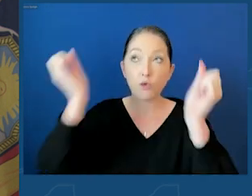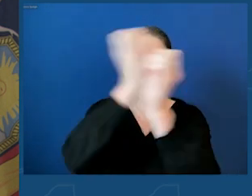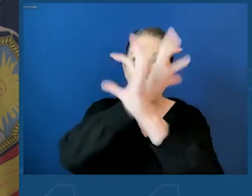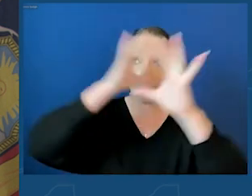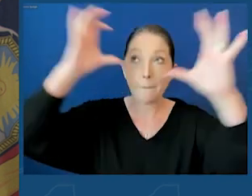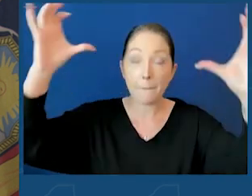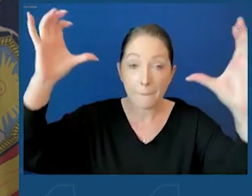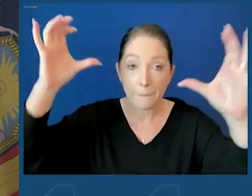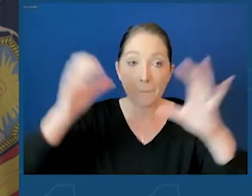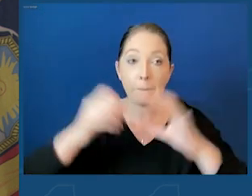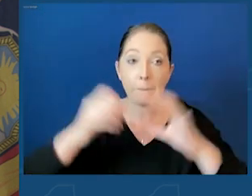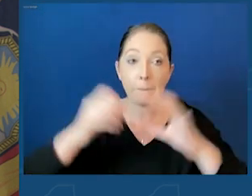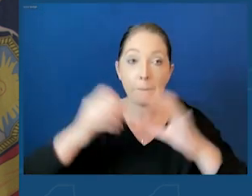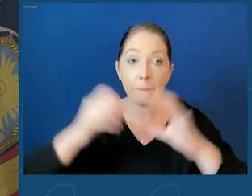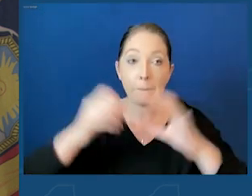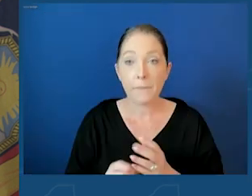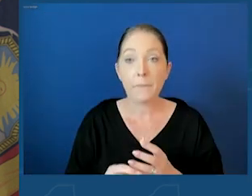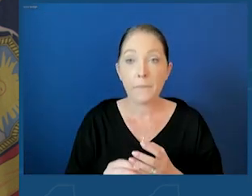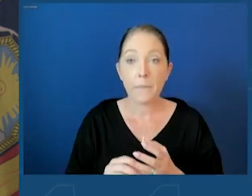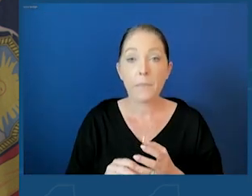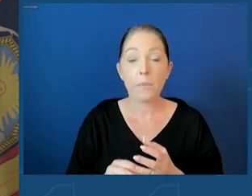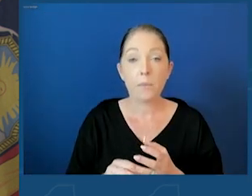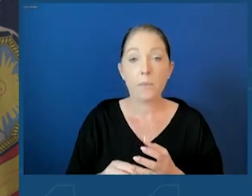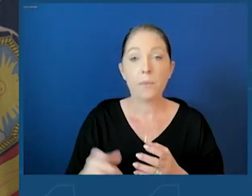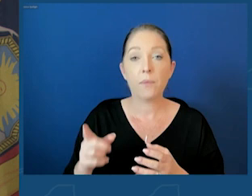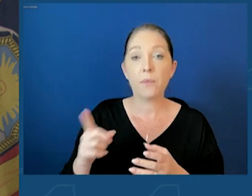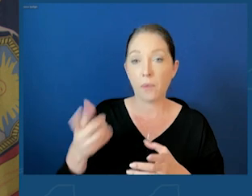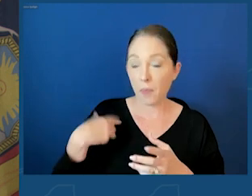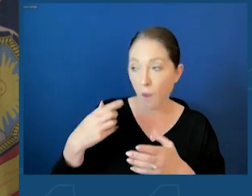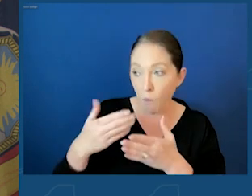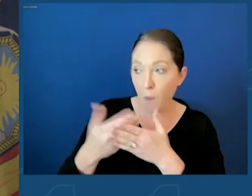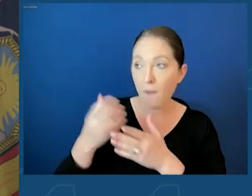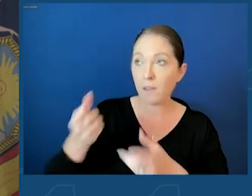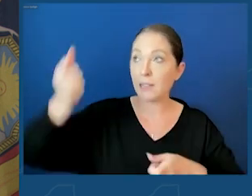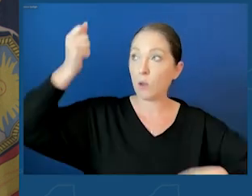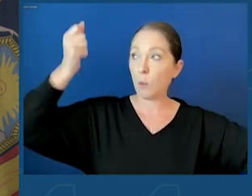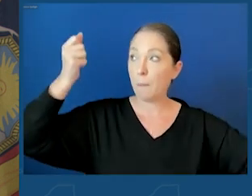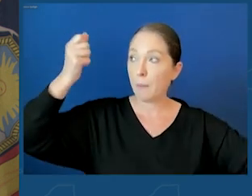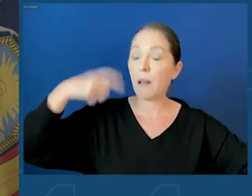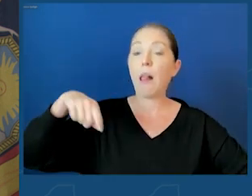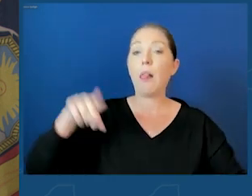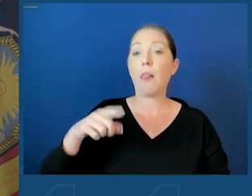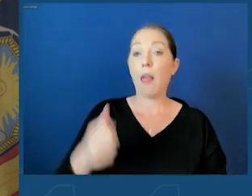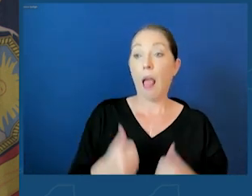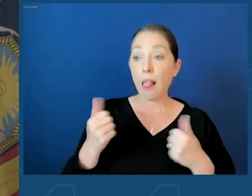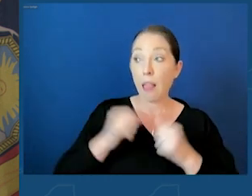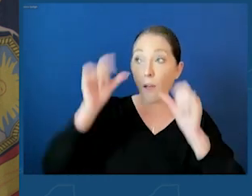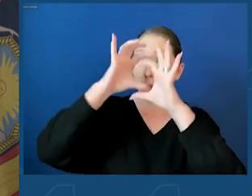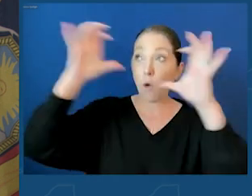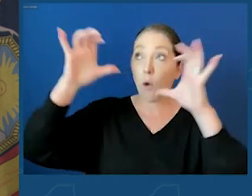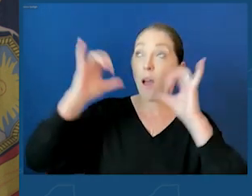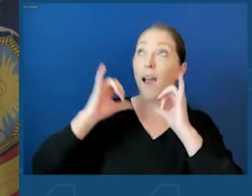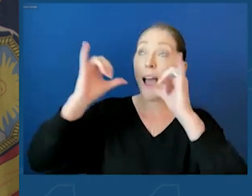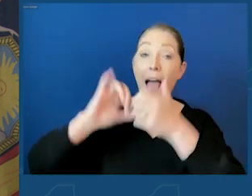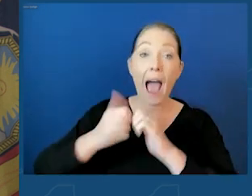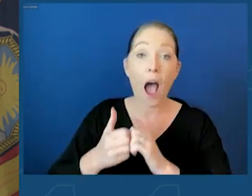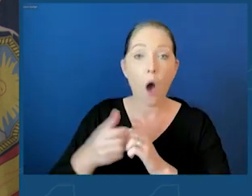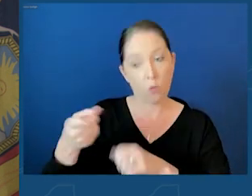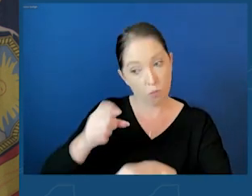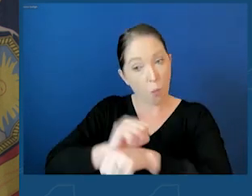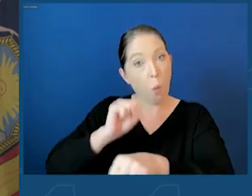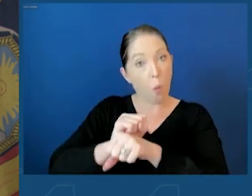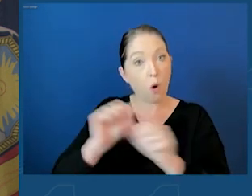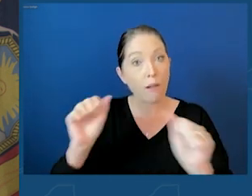Liberty, but he lived that dream because he could work here in his adopted country. So to answer the